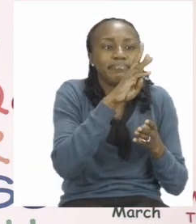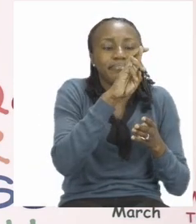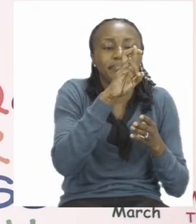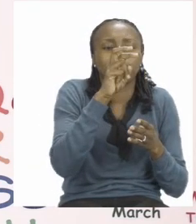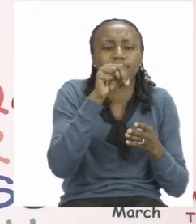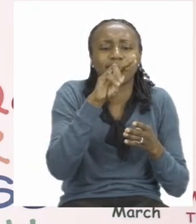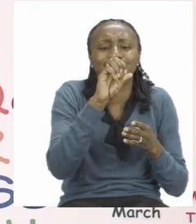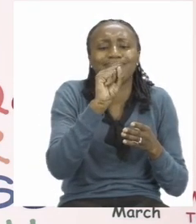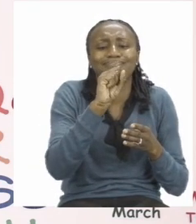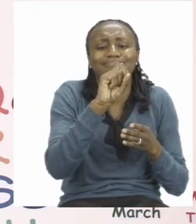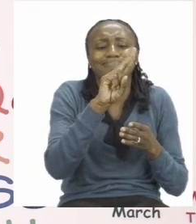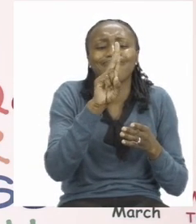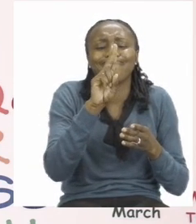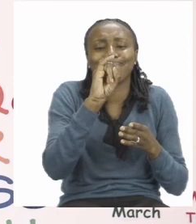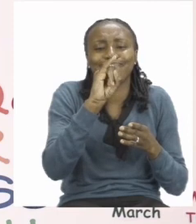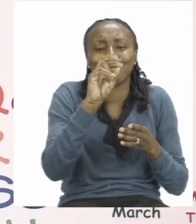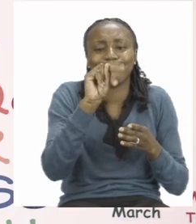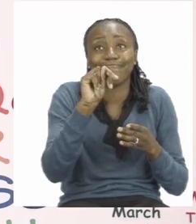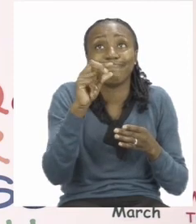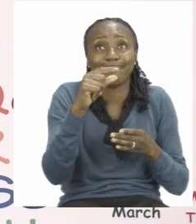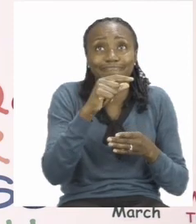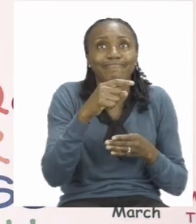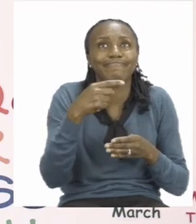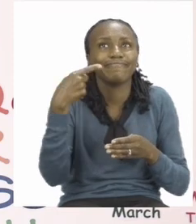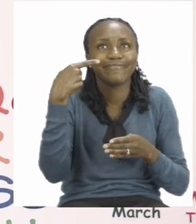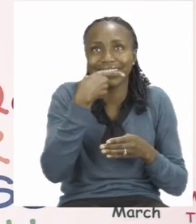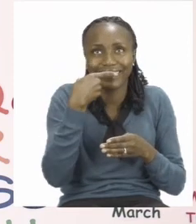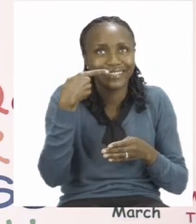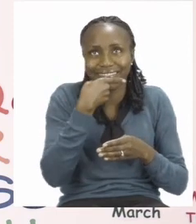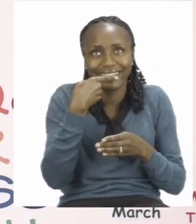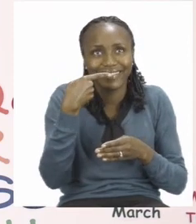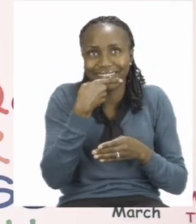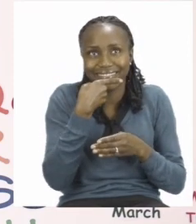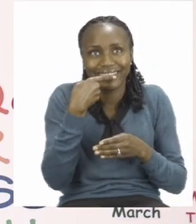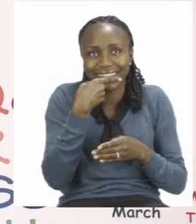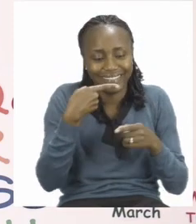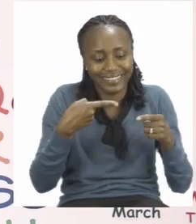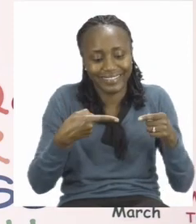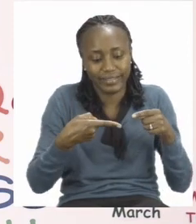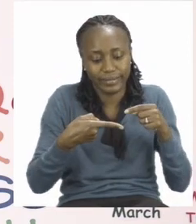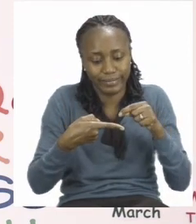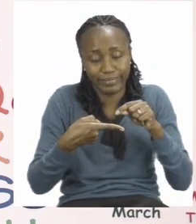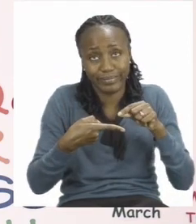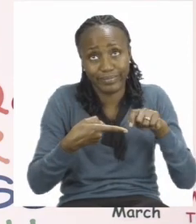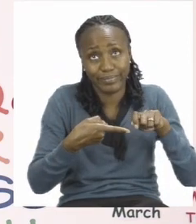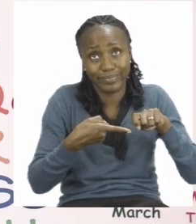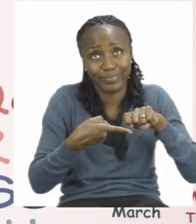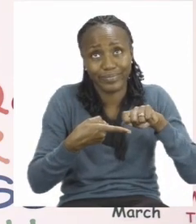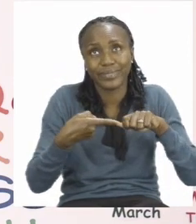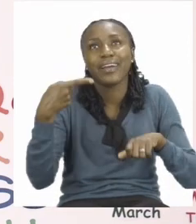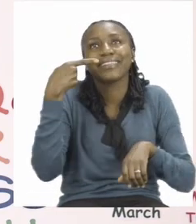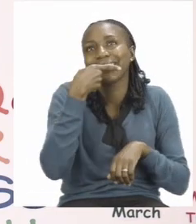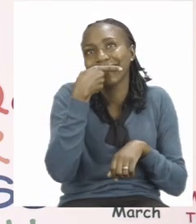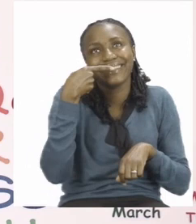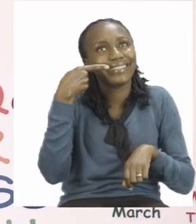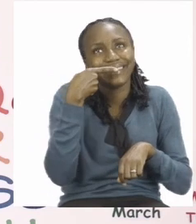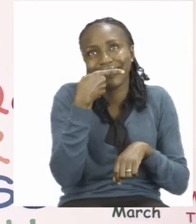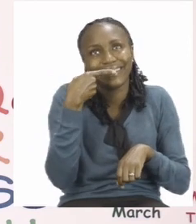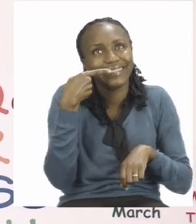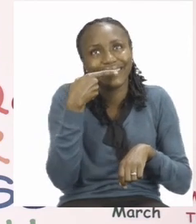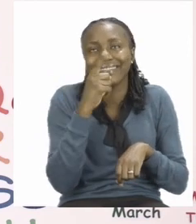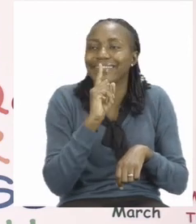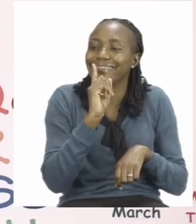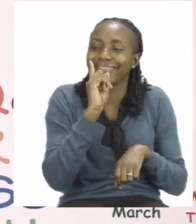well because we brush our teeth every day. So let's pretend we have our toothbrush and we have our toothpaste. We put a little bit